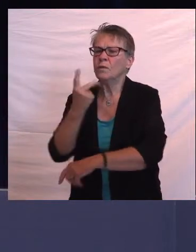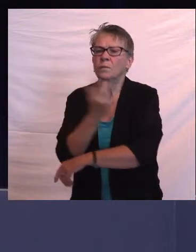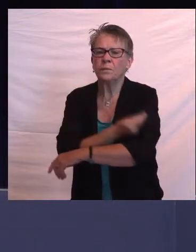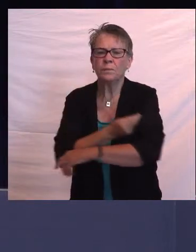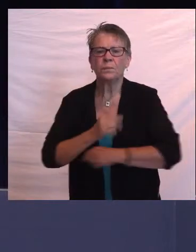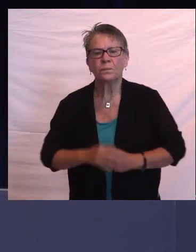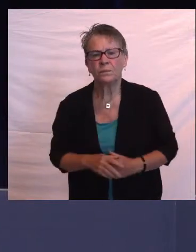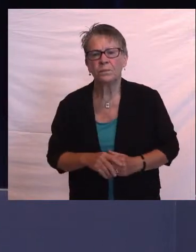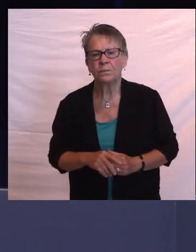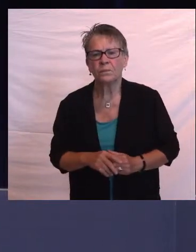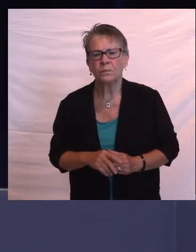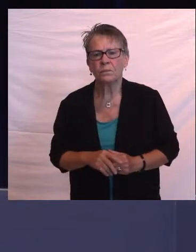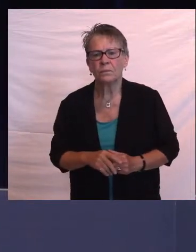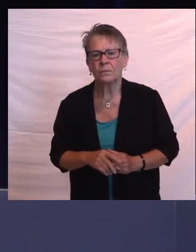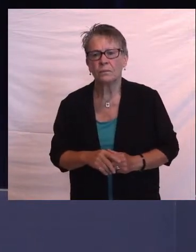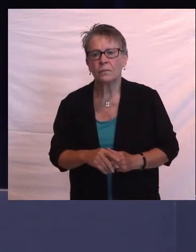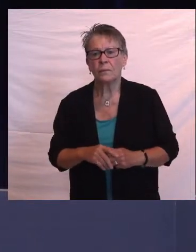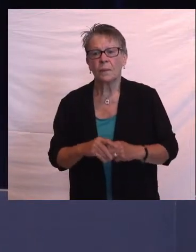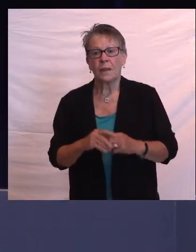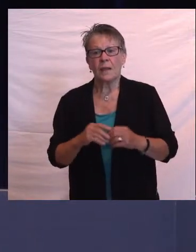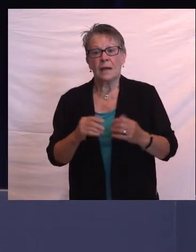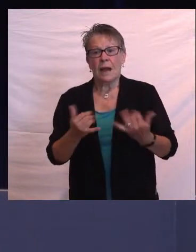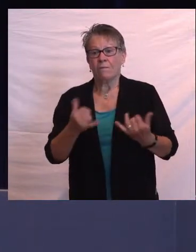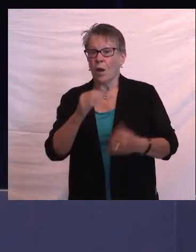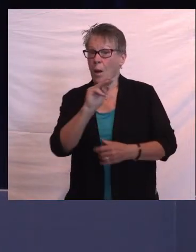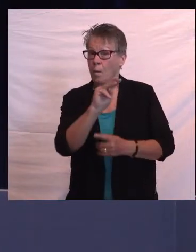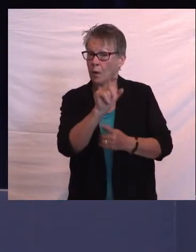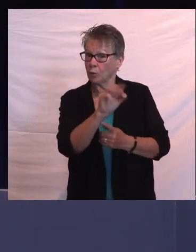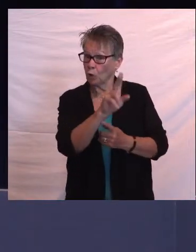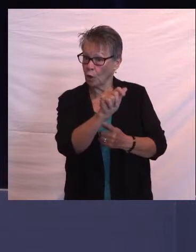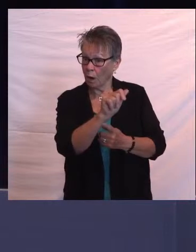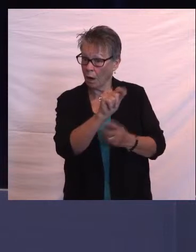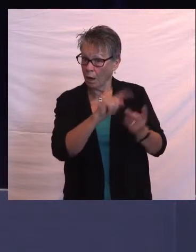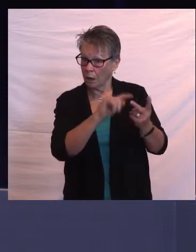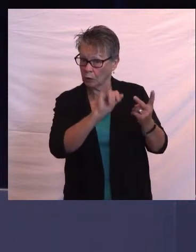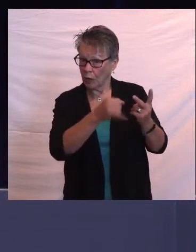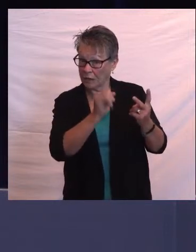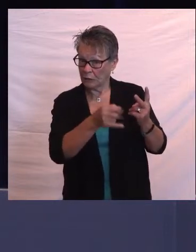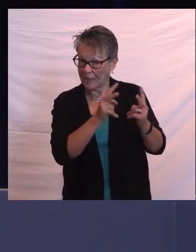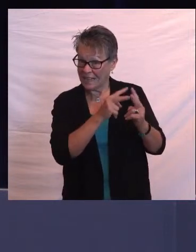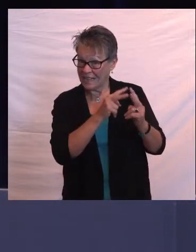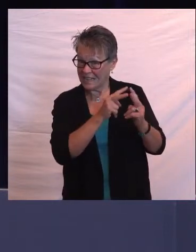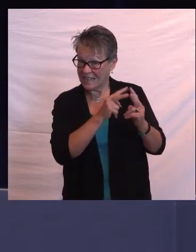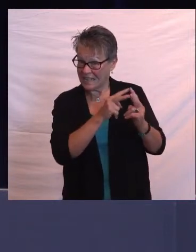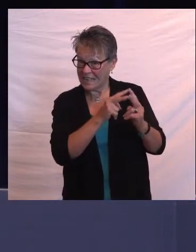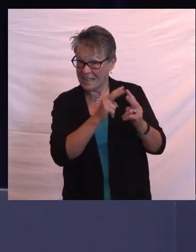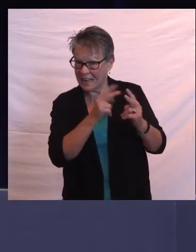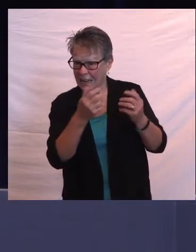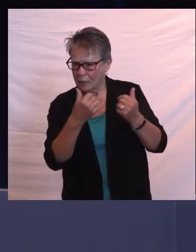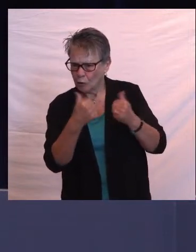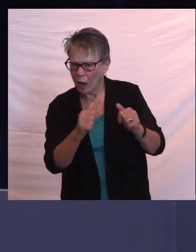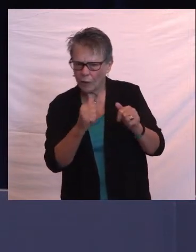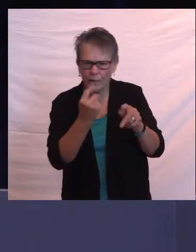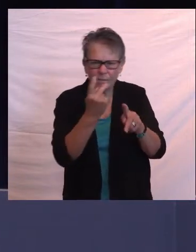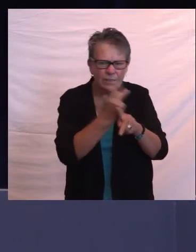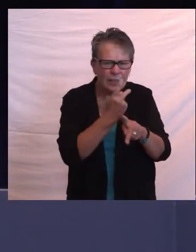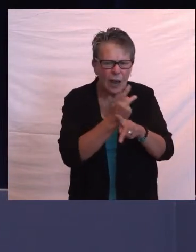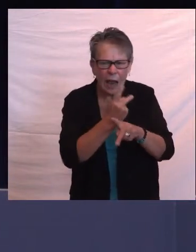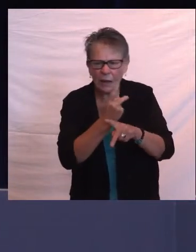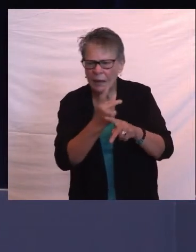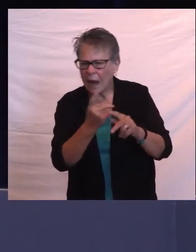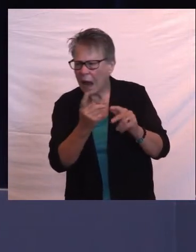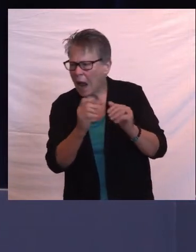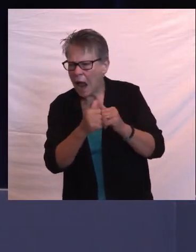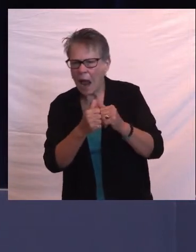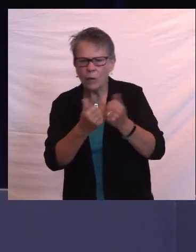available data with urgency to make the additional recommendations for those individuals as soon as possible. For